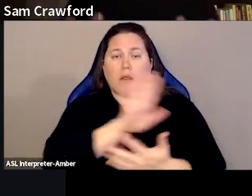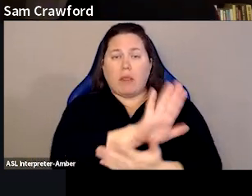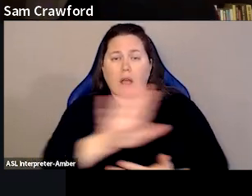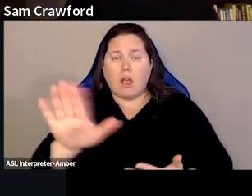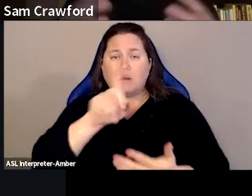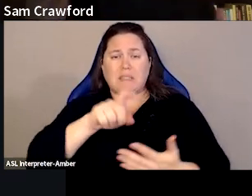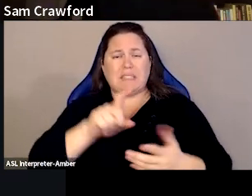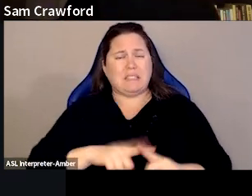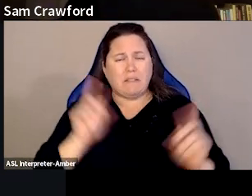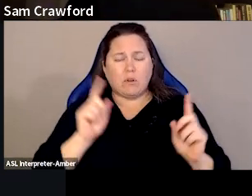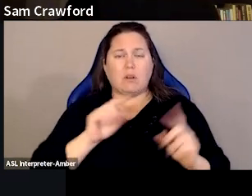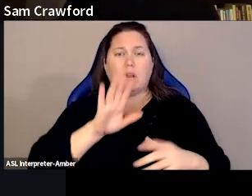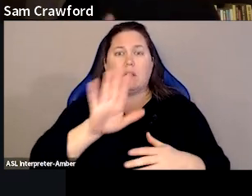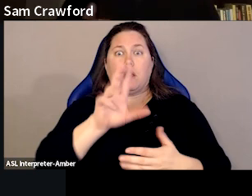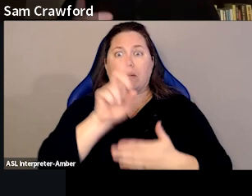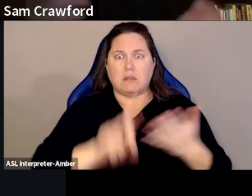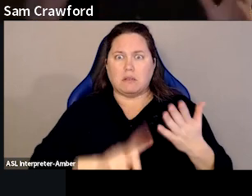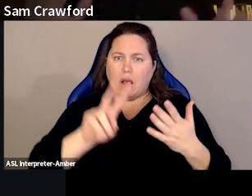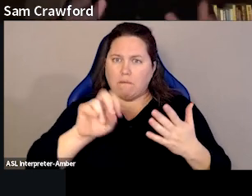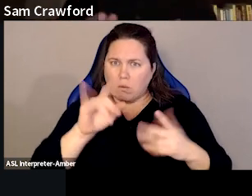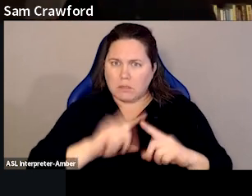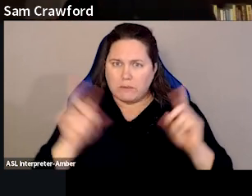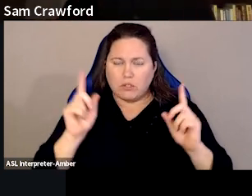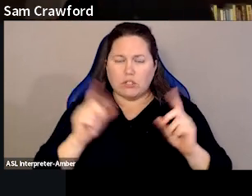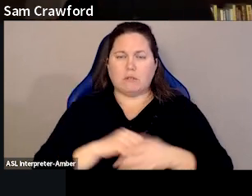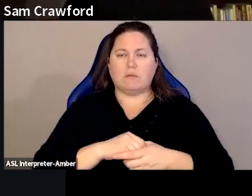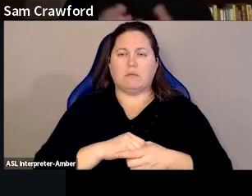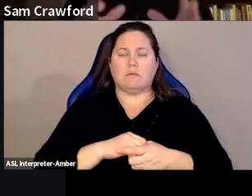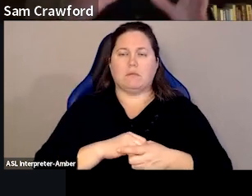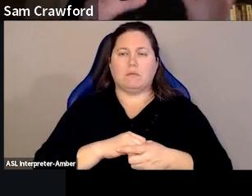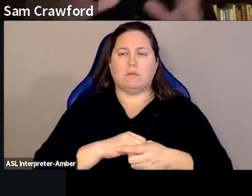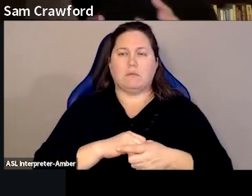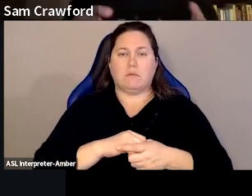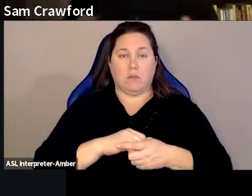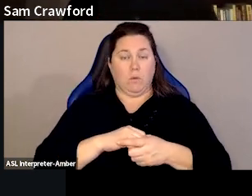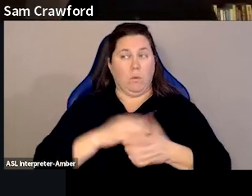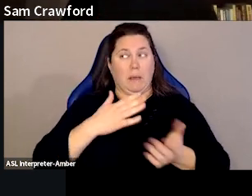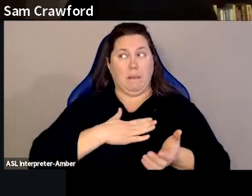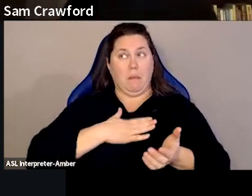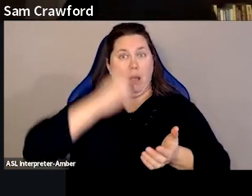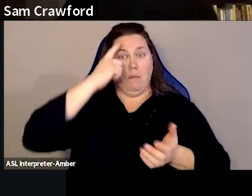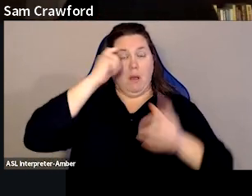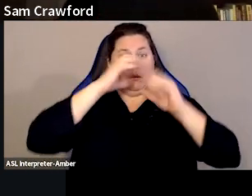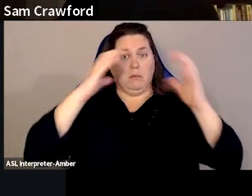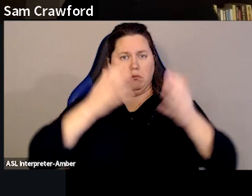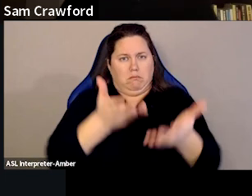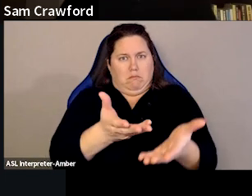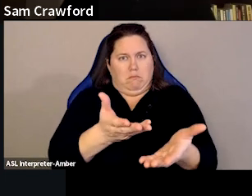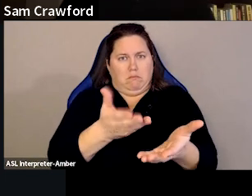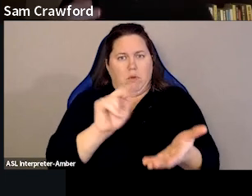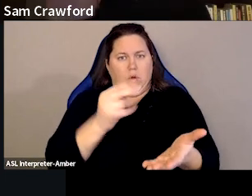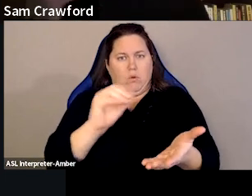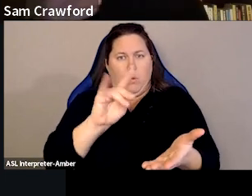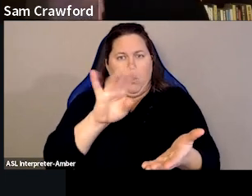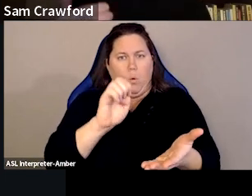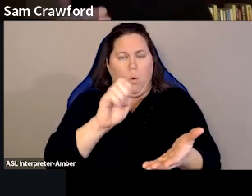the designs themselves were drastically different. This, in my mind, showcases just how versatile no code is and how it can cater